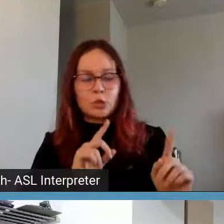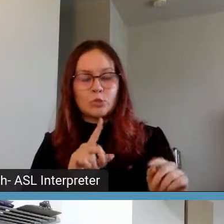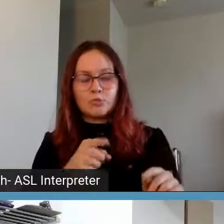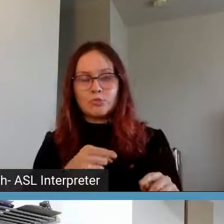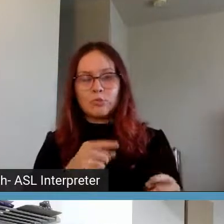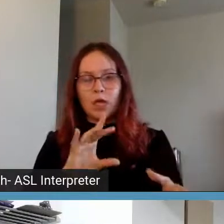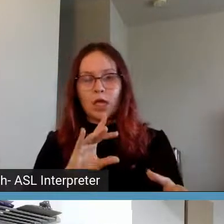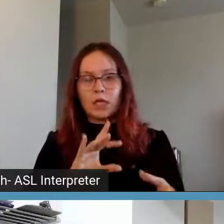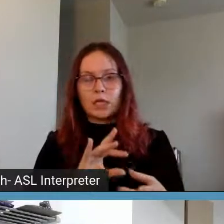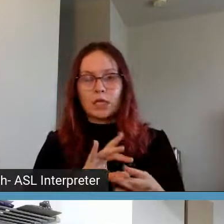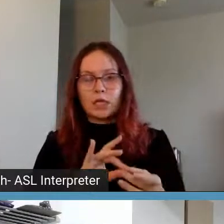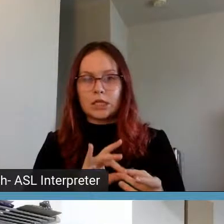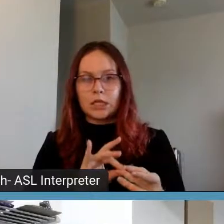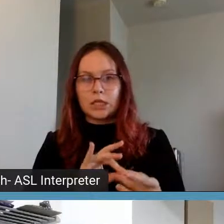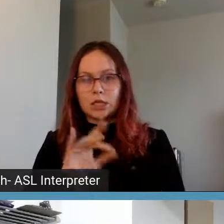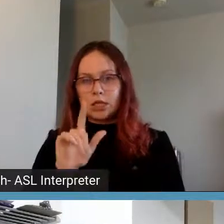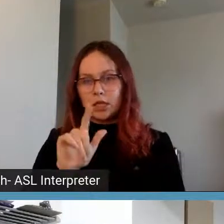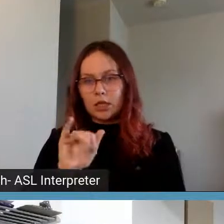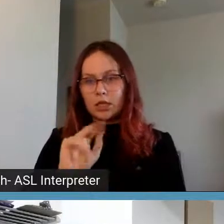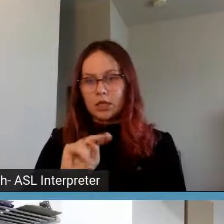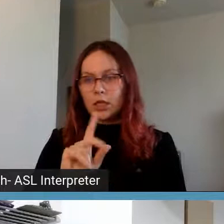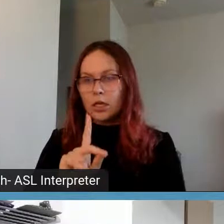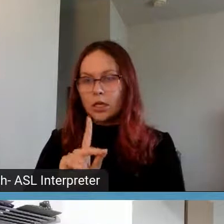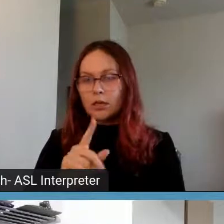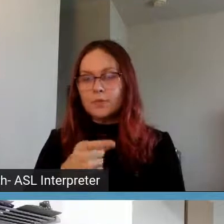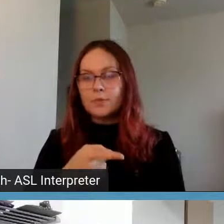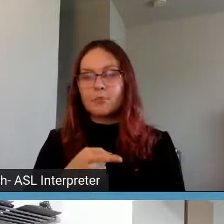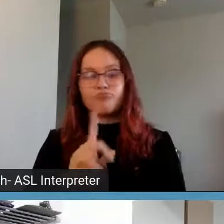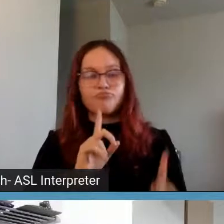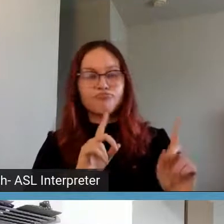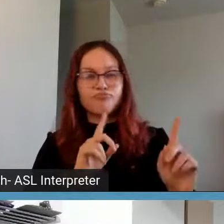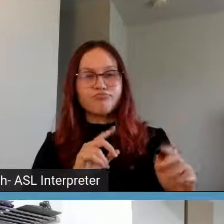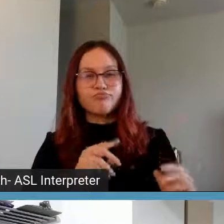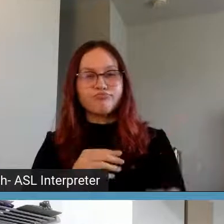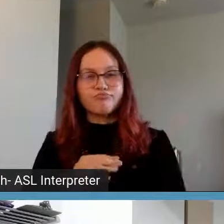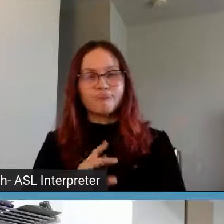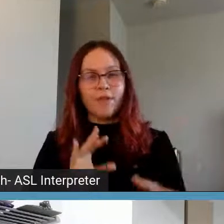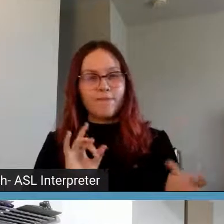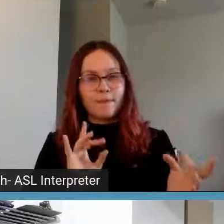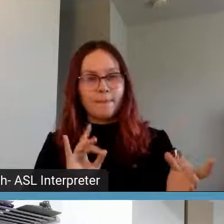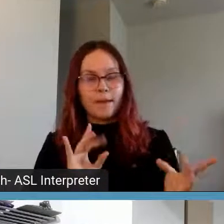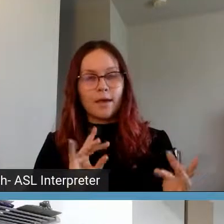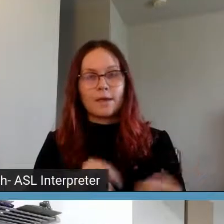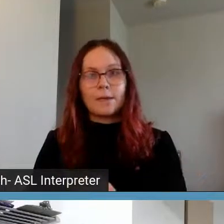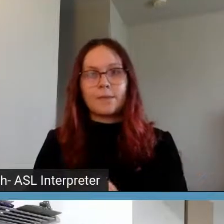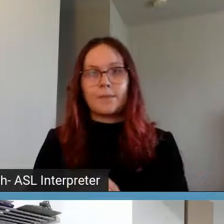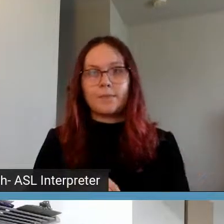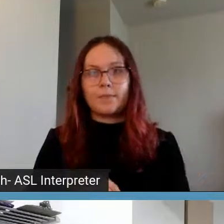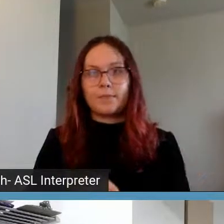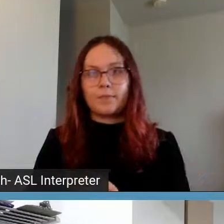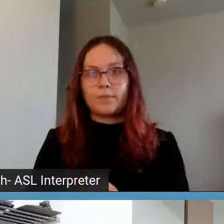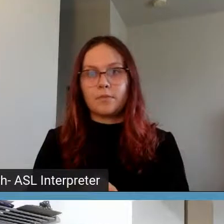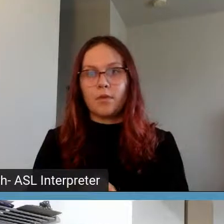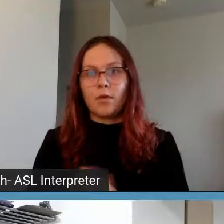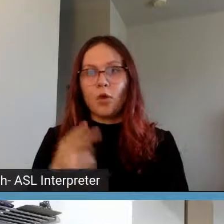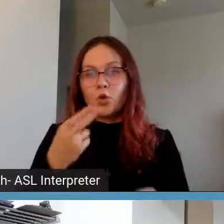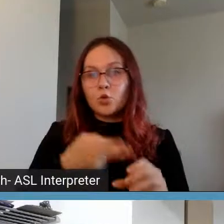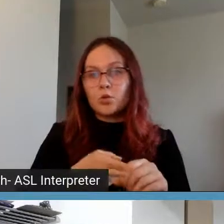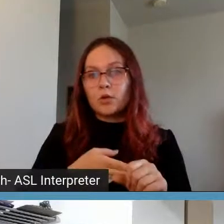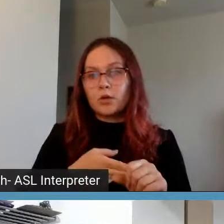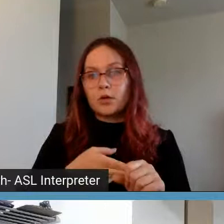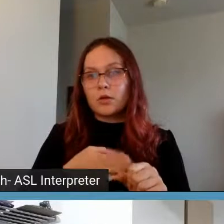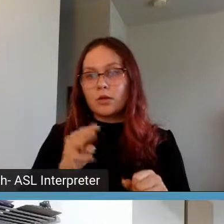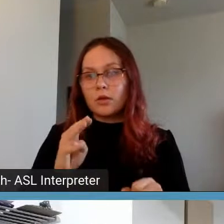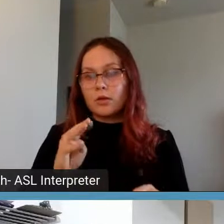or others. Finally, please join us next Thursday, May 13th, for the first technical workshop of Module 2,